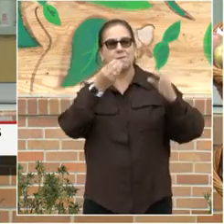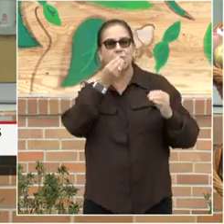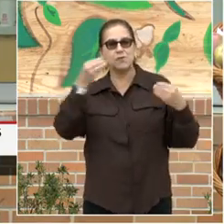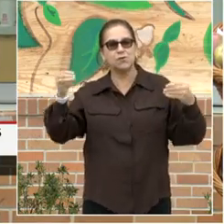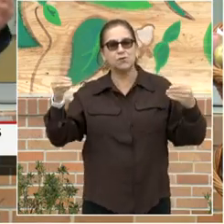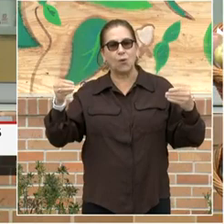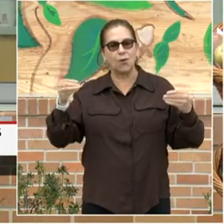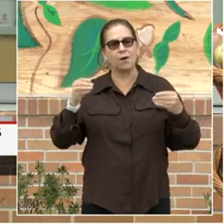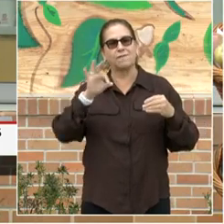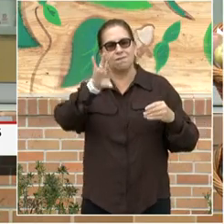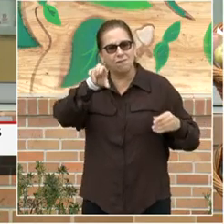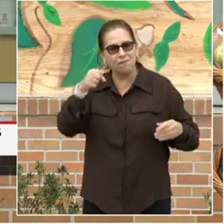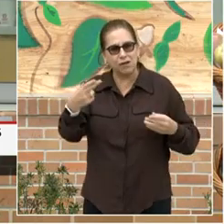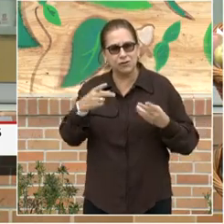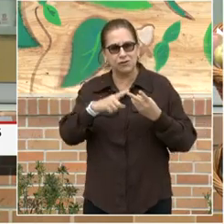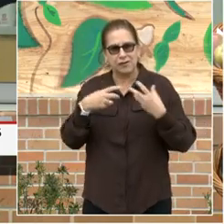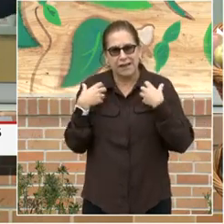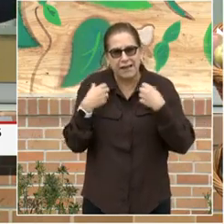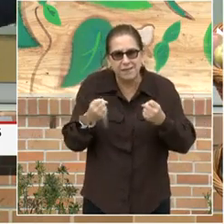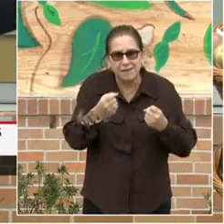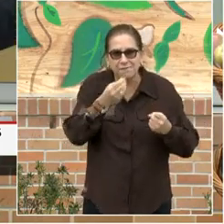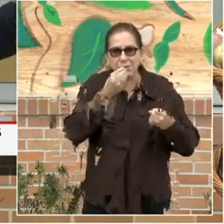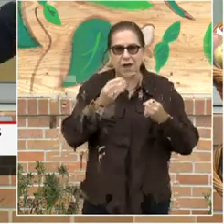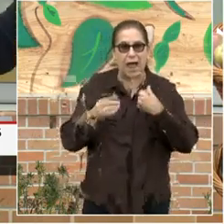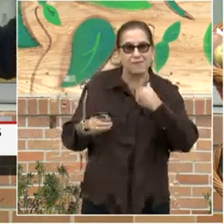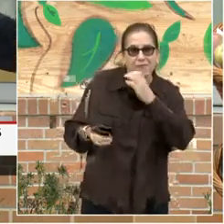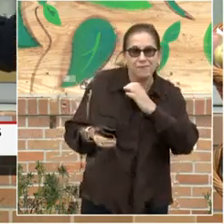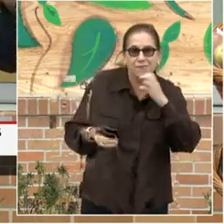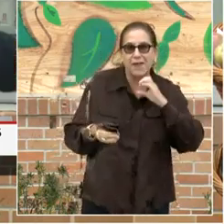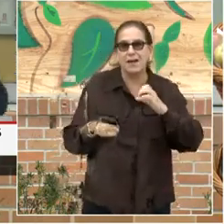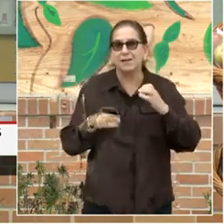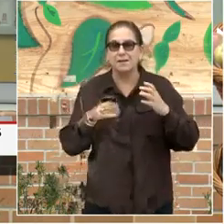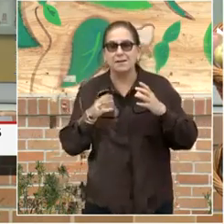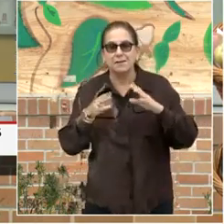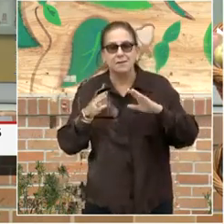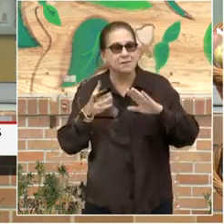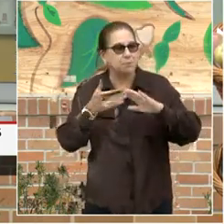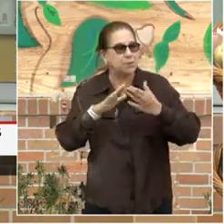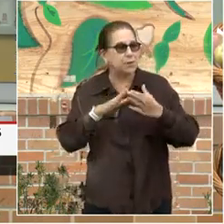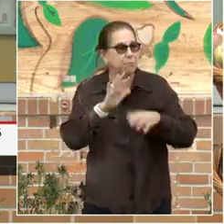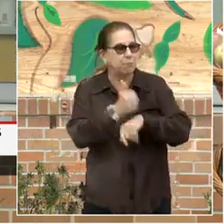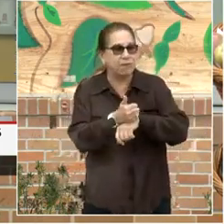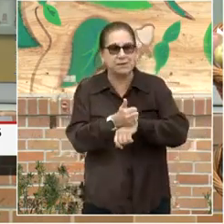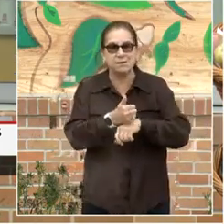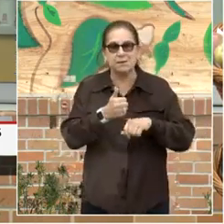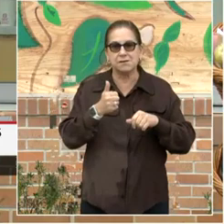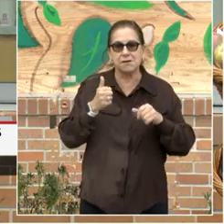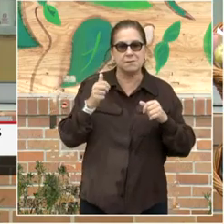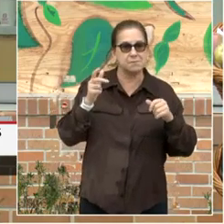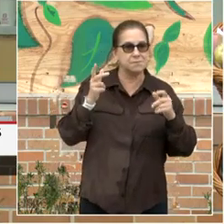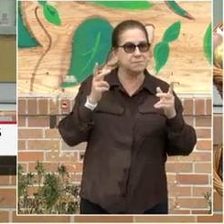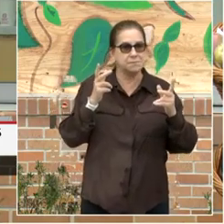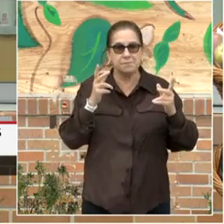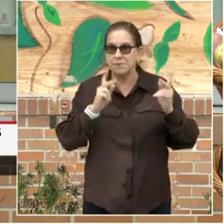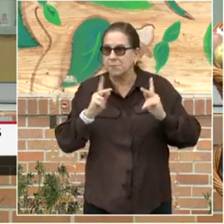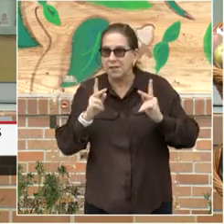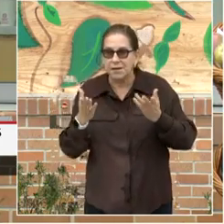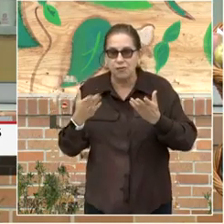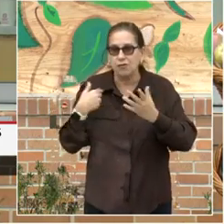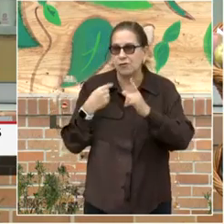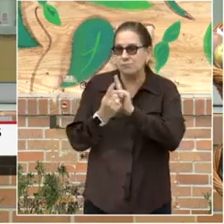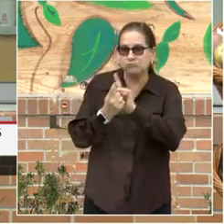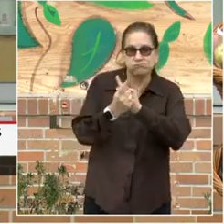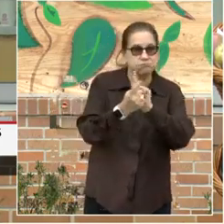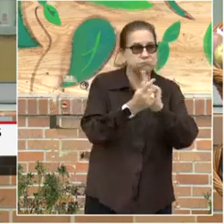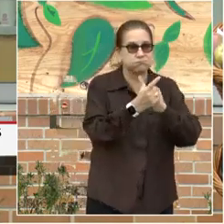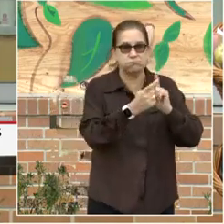food, a store with a cafe, with a community space where everyone's welcome to shop, learn, meet, and share ideas. And